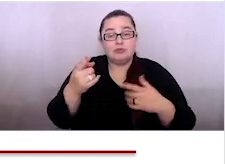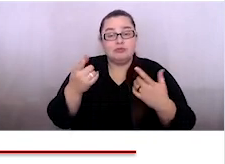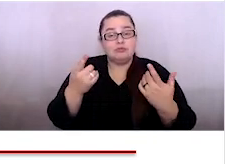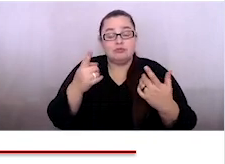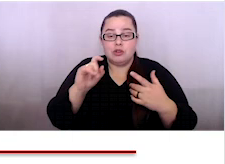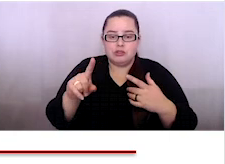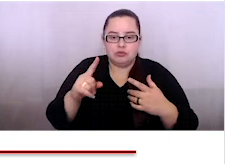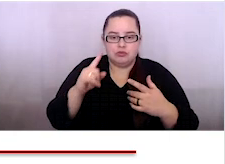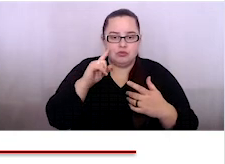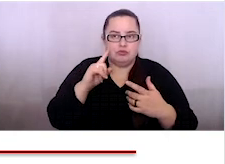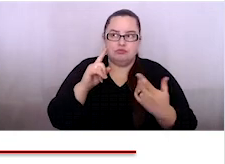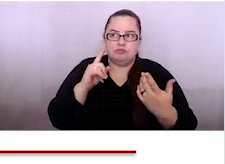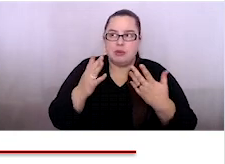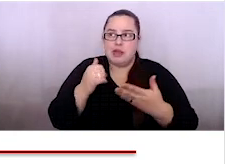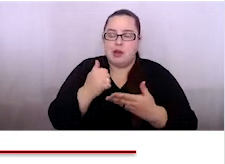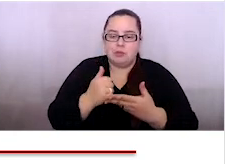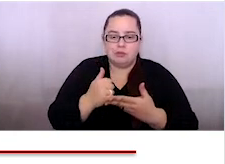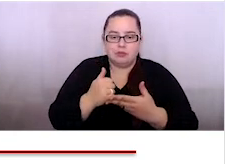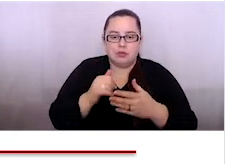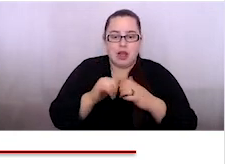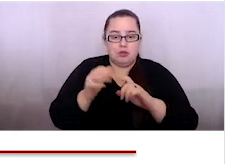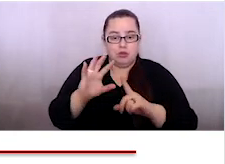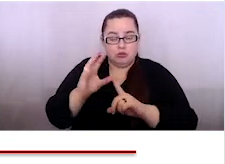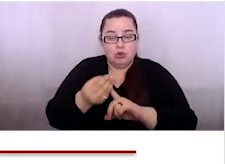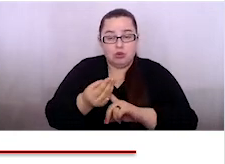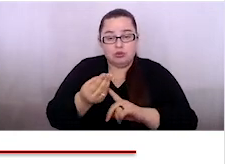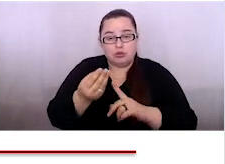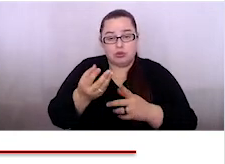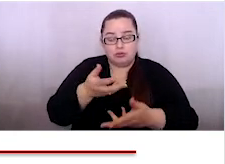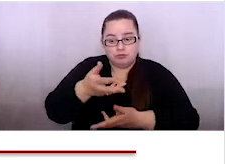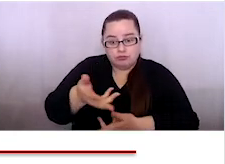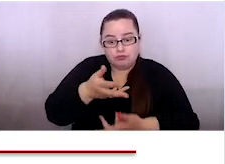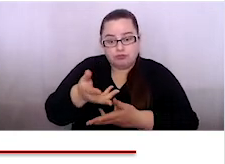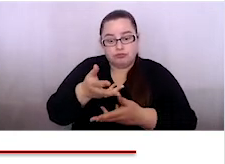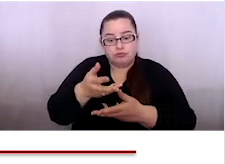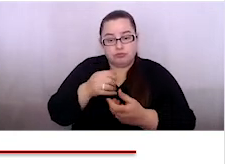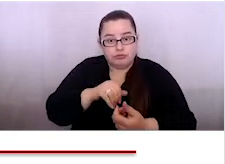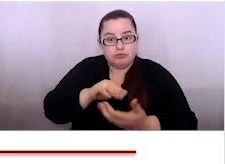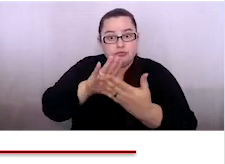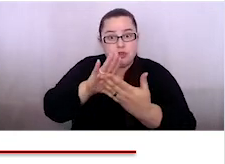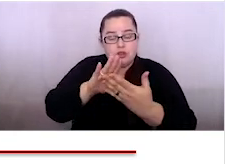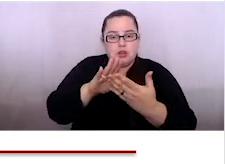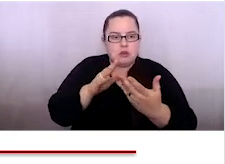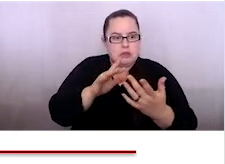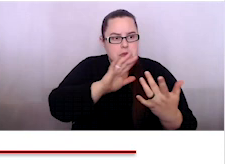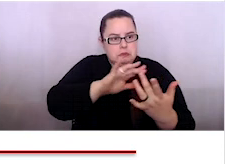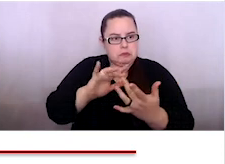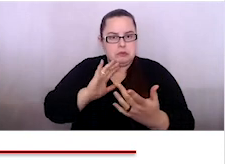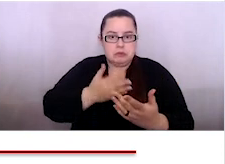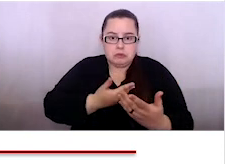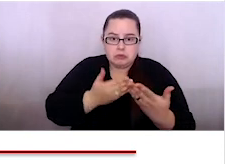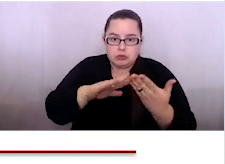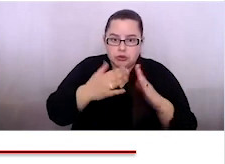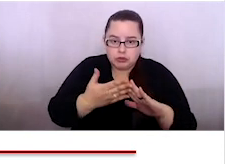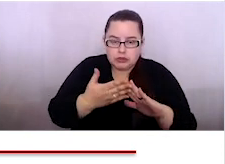culturally cope or cultural coping strategies, definitely reach out to our community and community-based